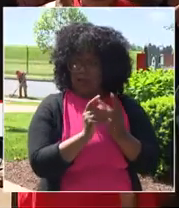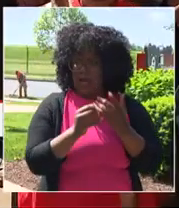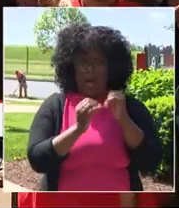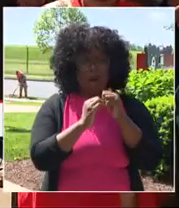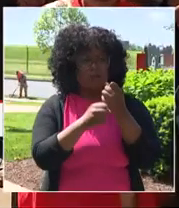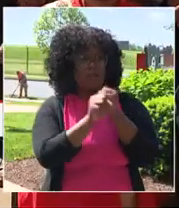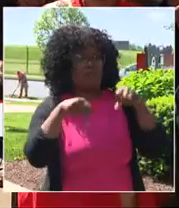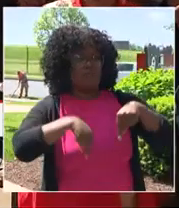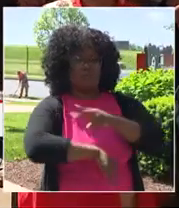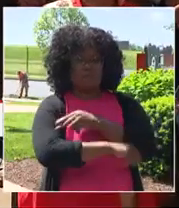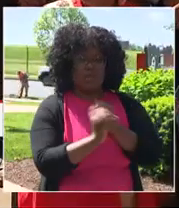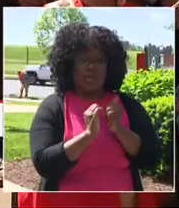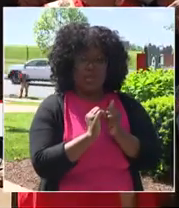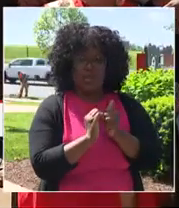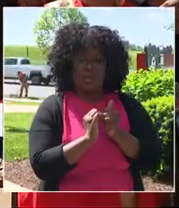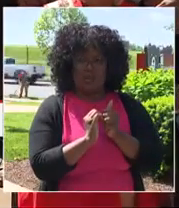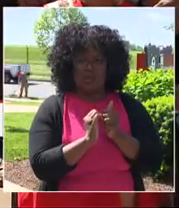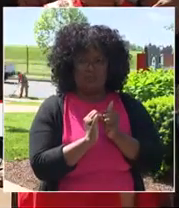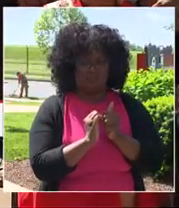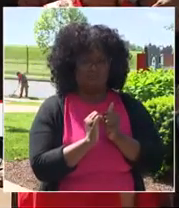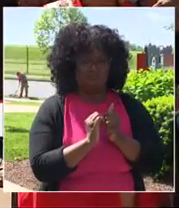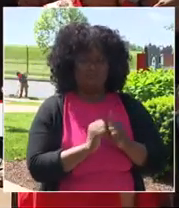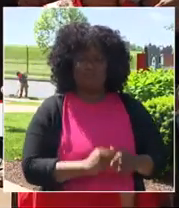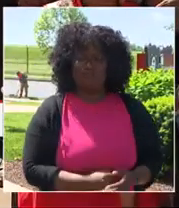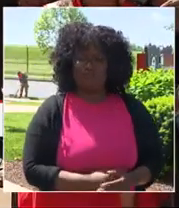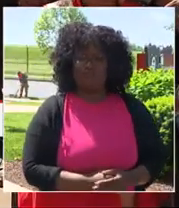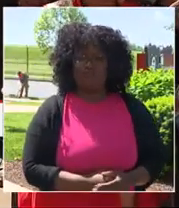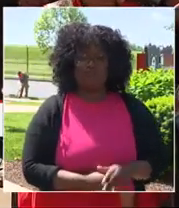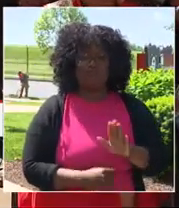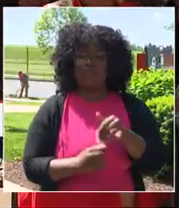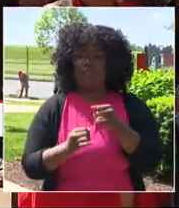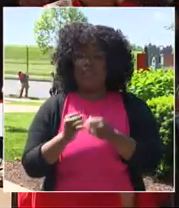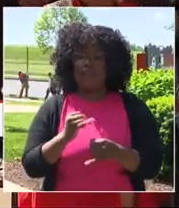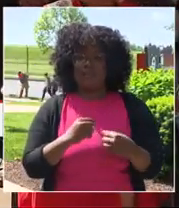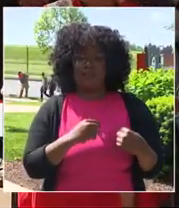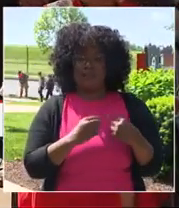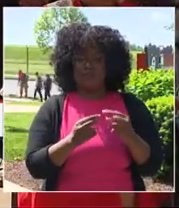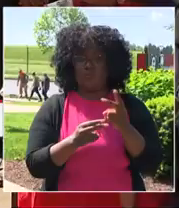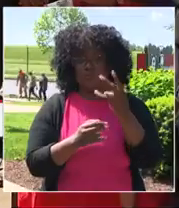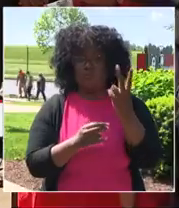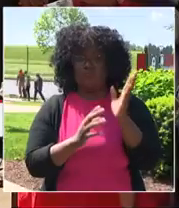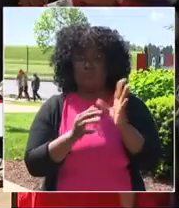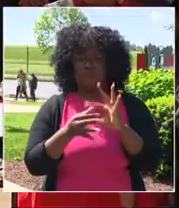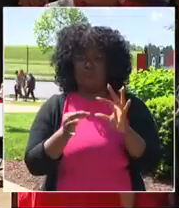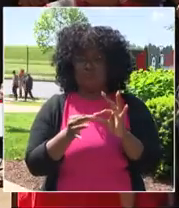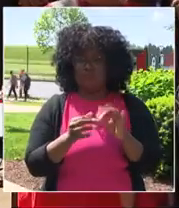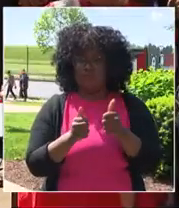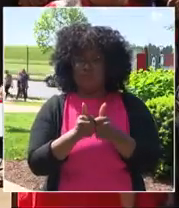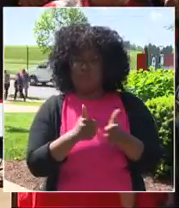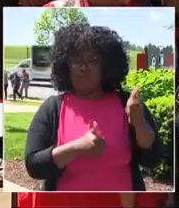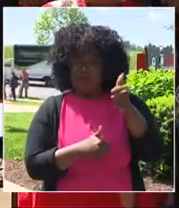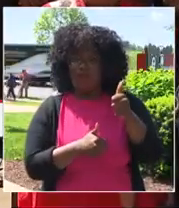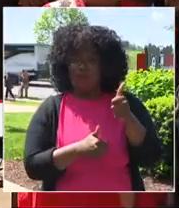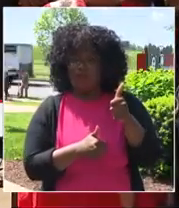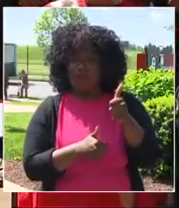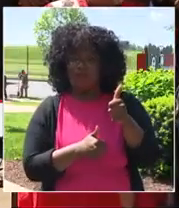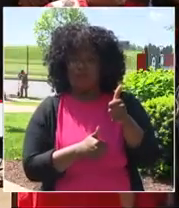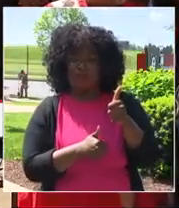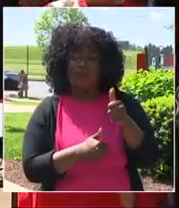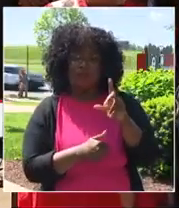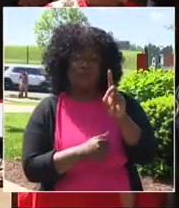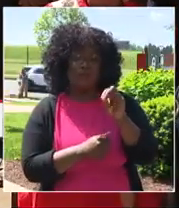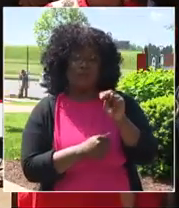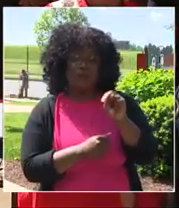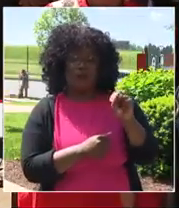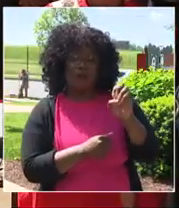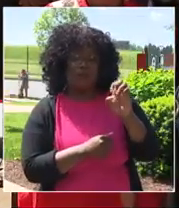So our last two speakers are Chief John Donnelly from DC Fire and EMS, our fire chief, and our council